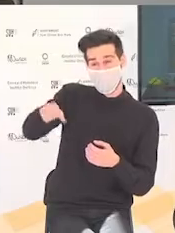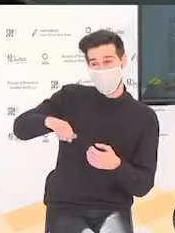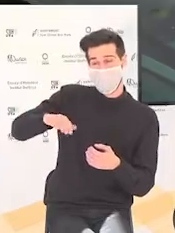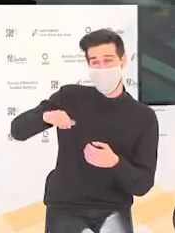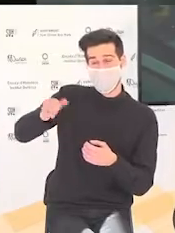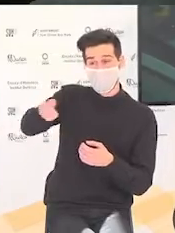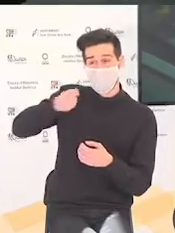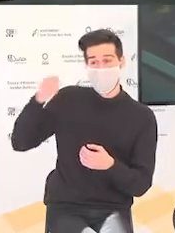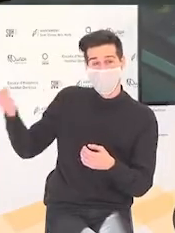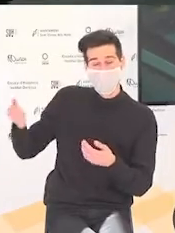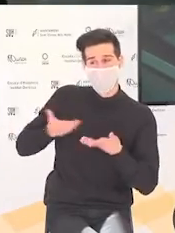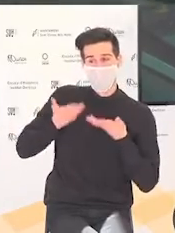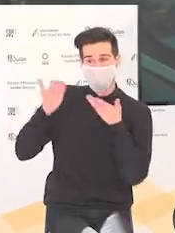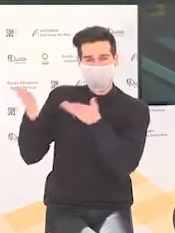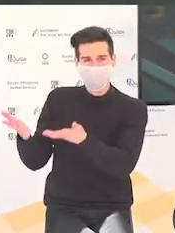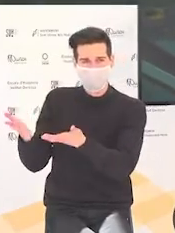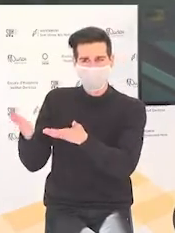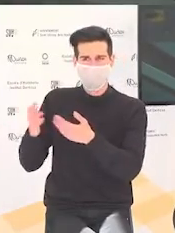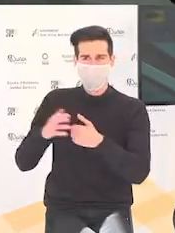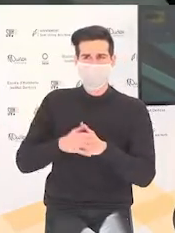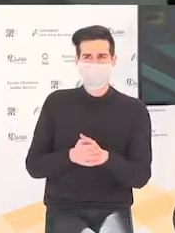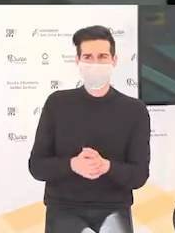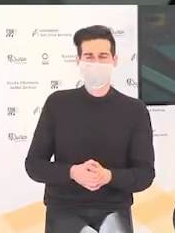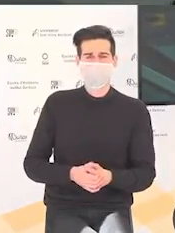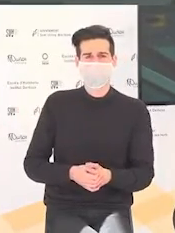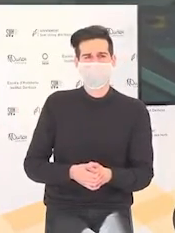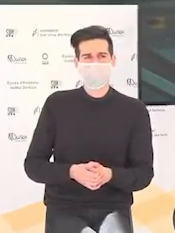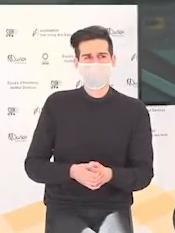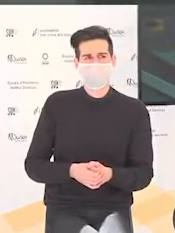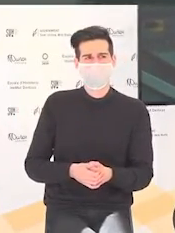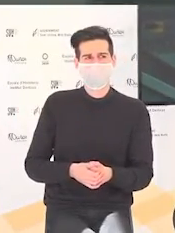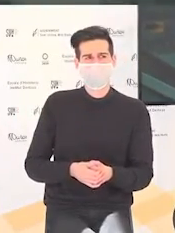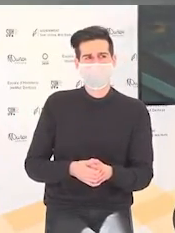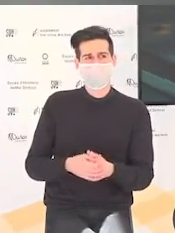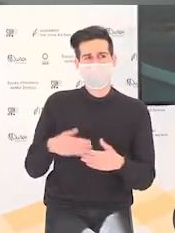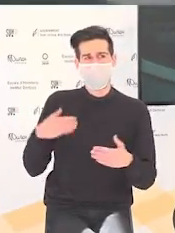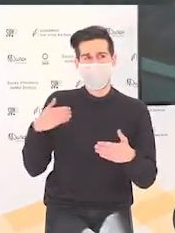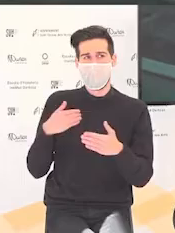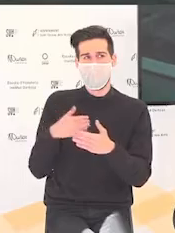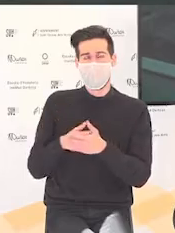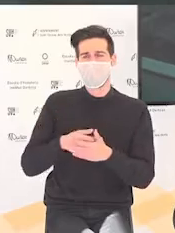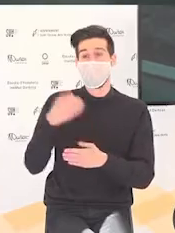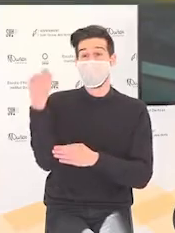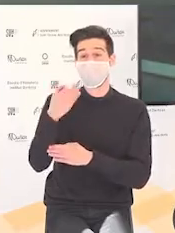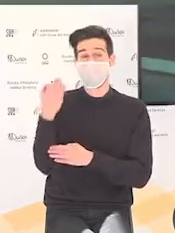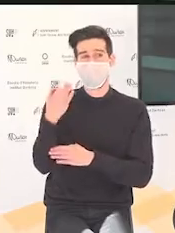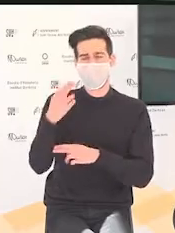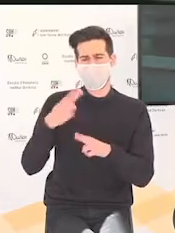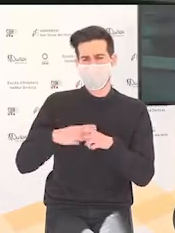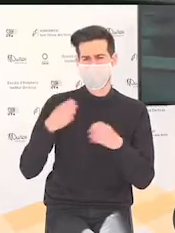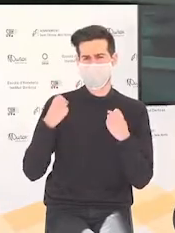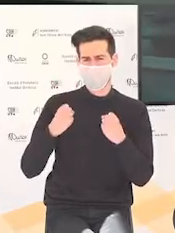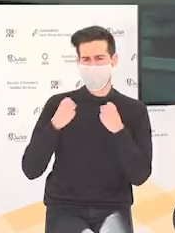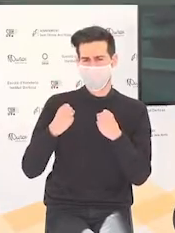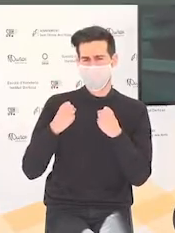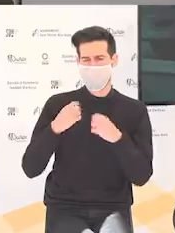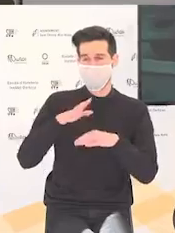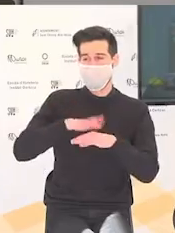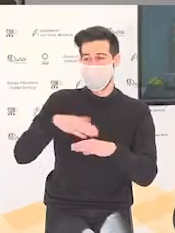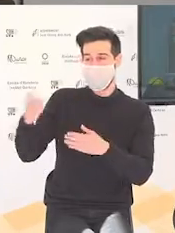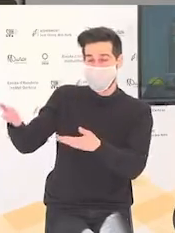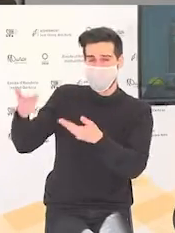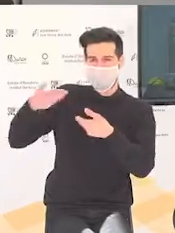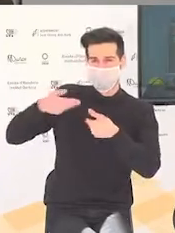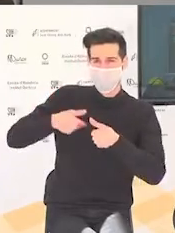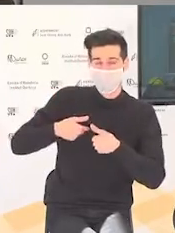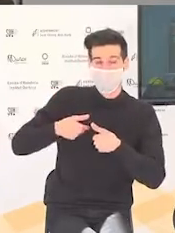push it out of the molds and ready for the next step of the recipe. Hasta asegurarme que esté bien duro para poder sacarlo y que me sirva para la